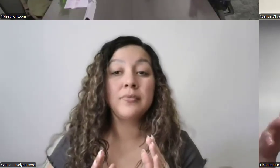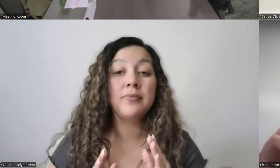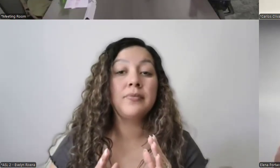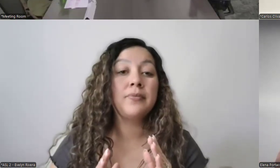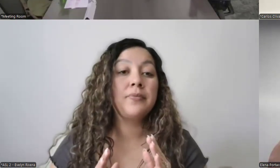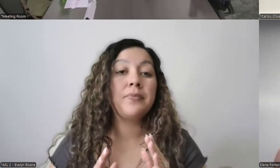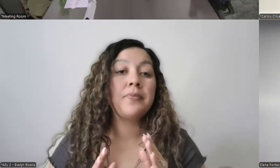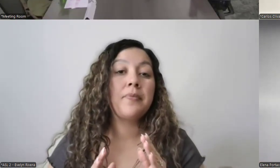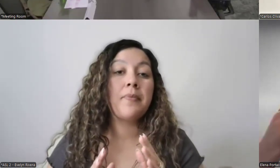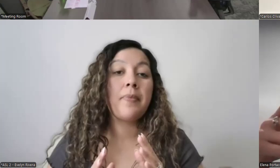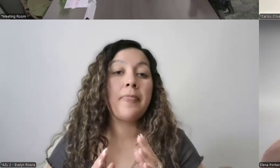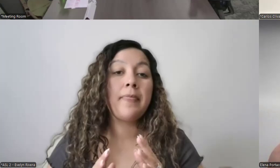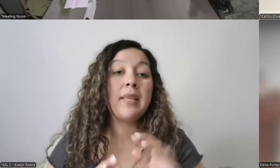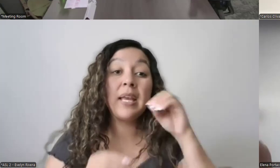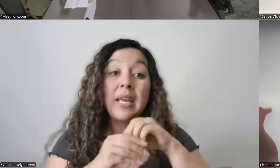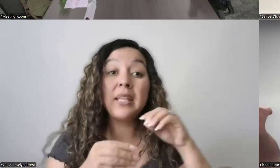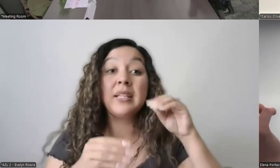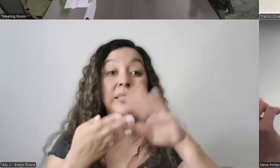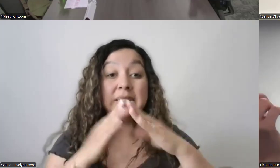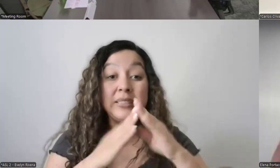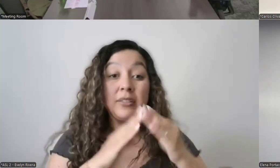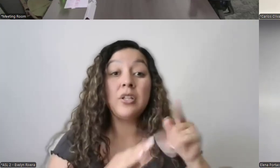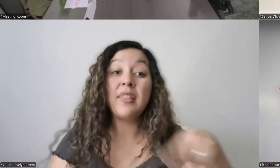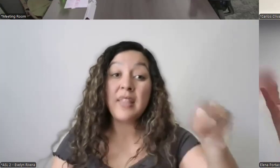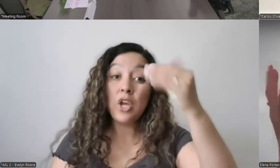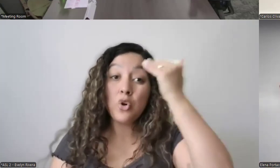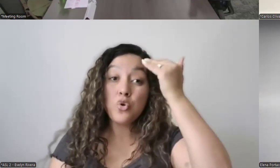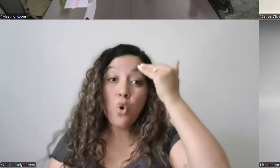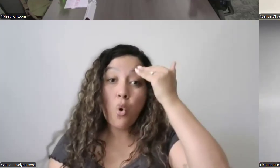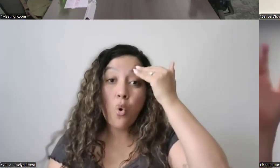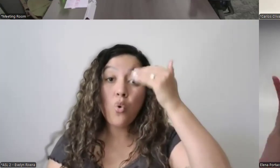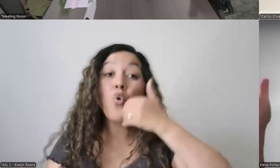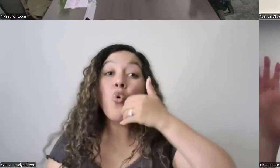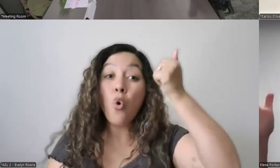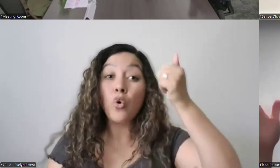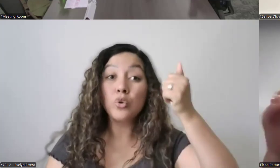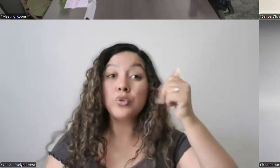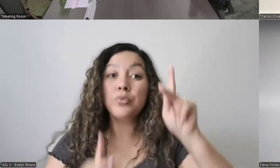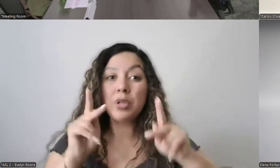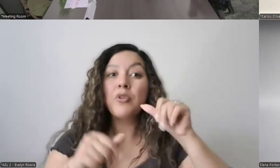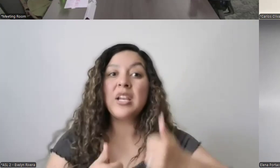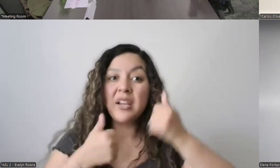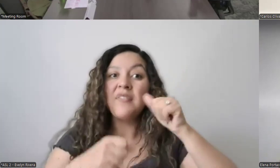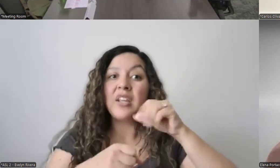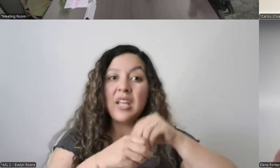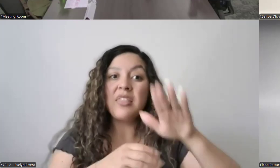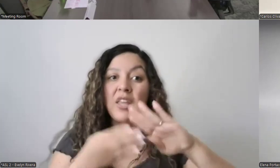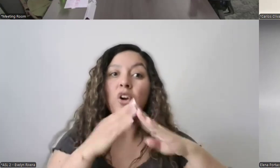in cities, they know who are the older adults who are living alone / isolated,